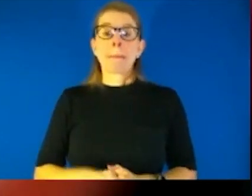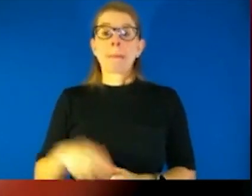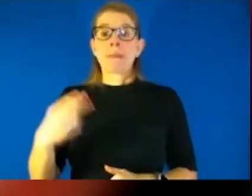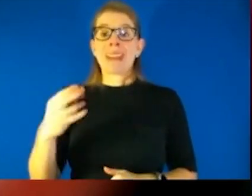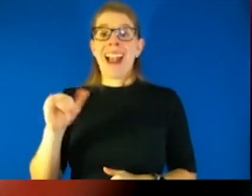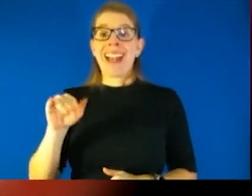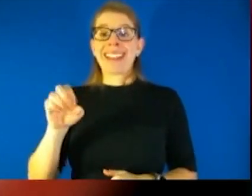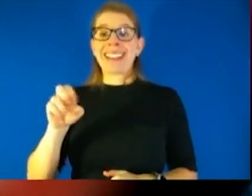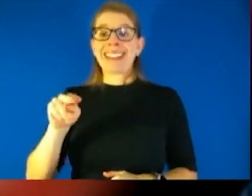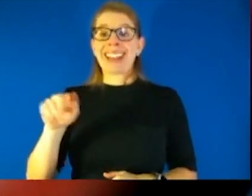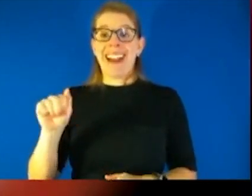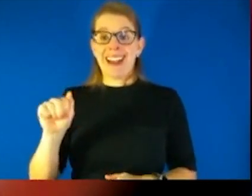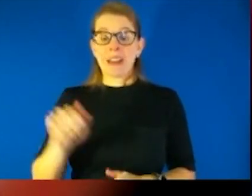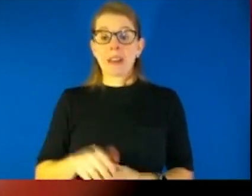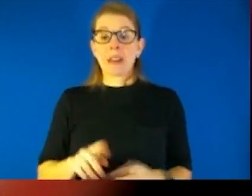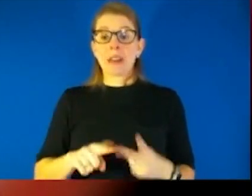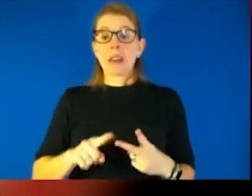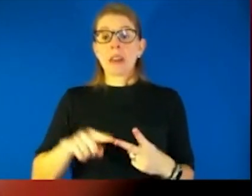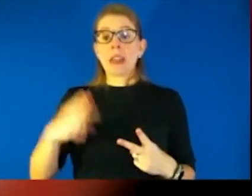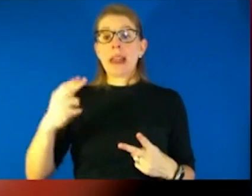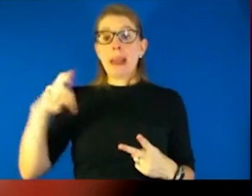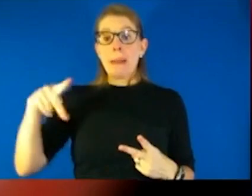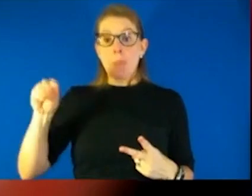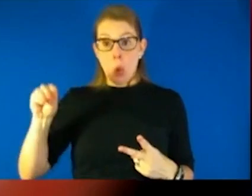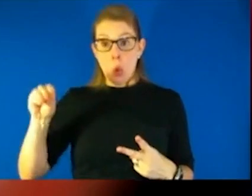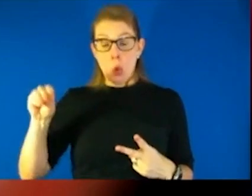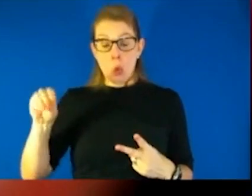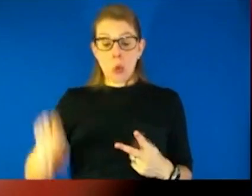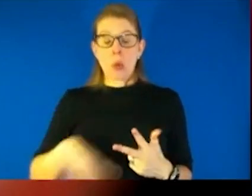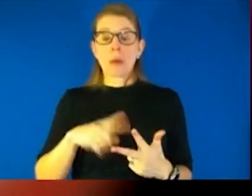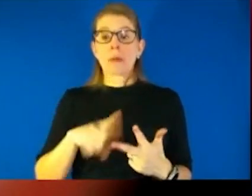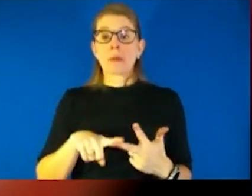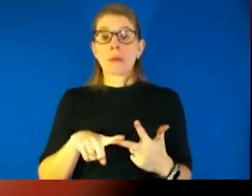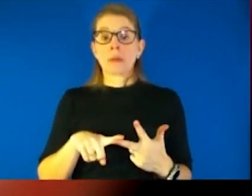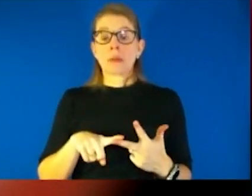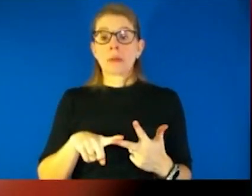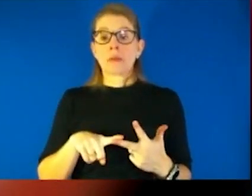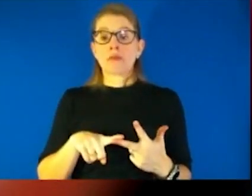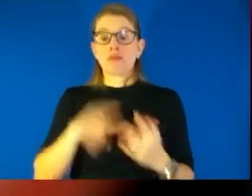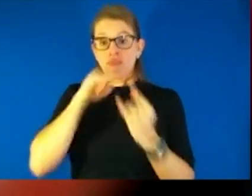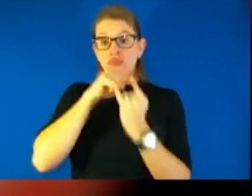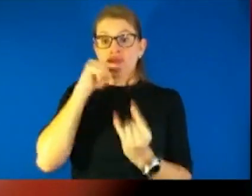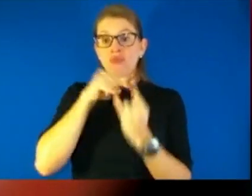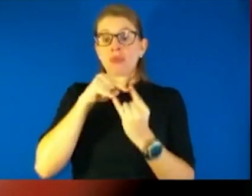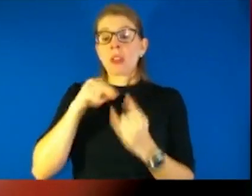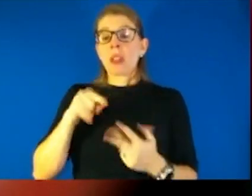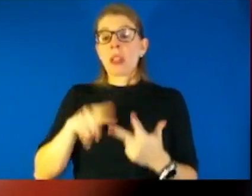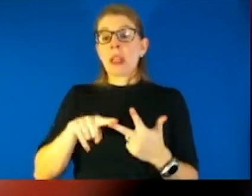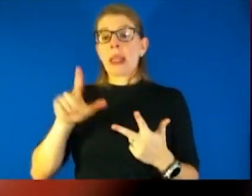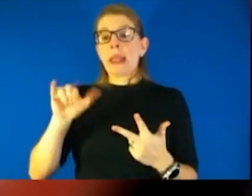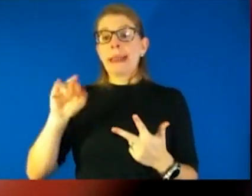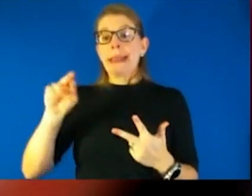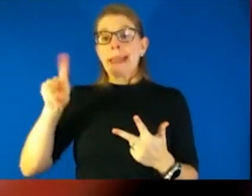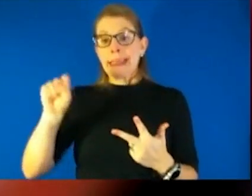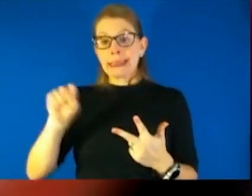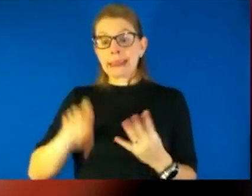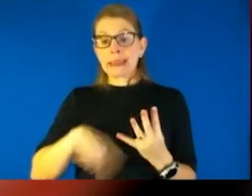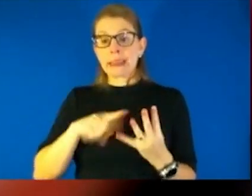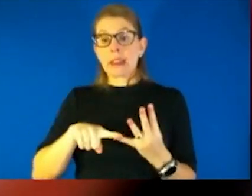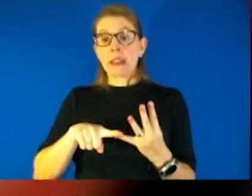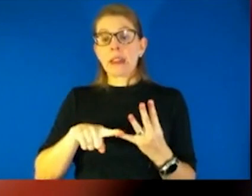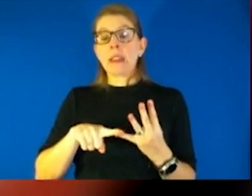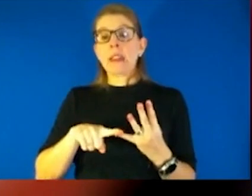hyenas. These are hippopotamus, so hippos, lynx, fishing